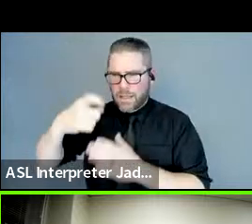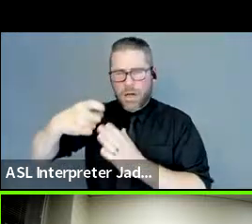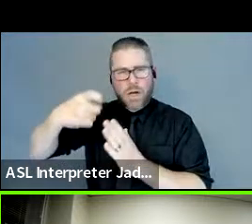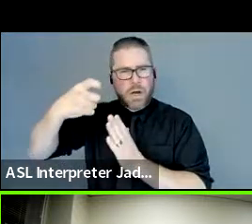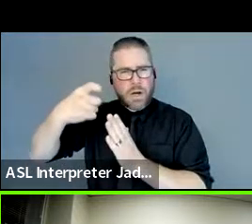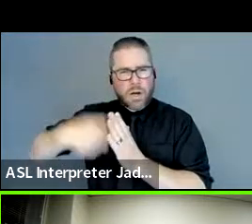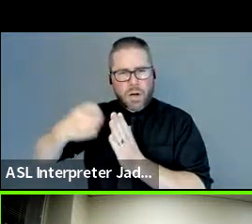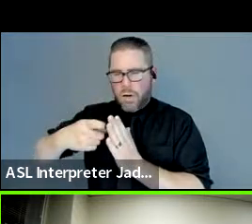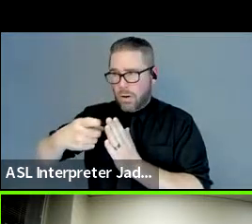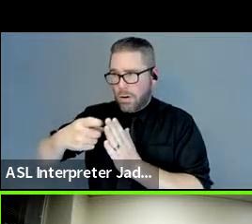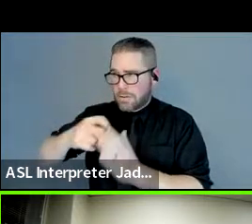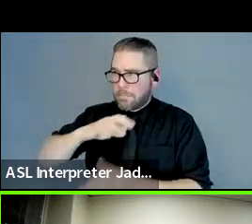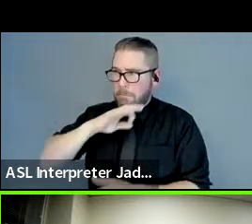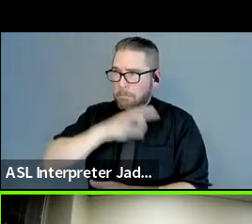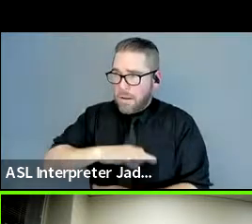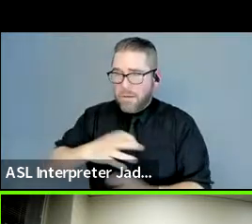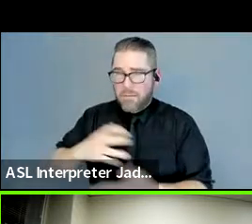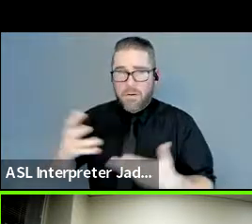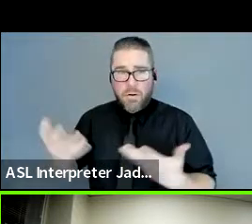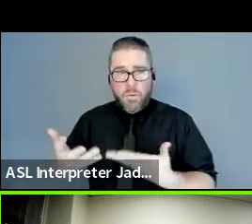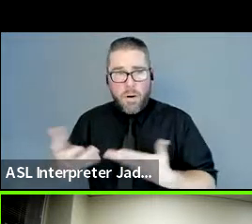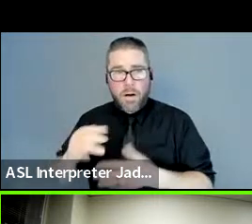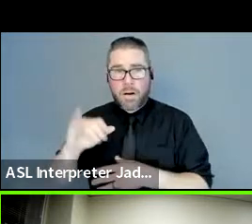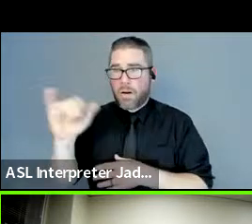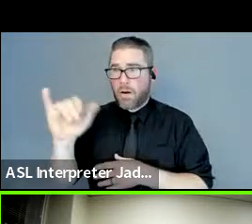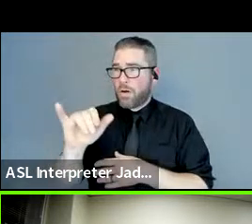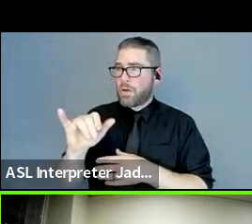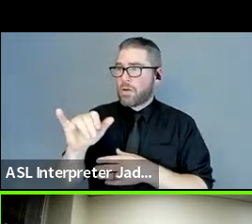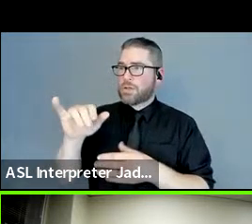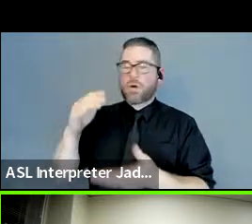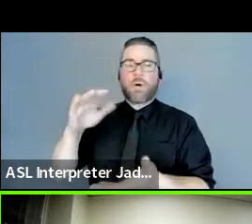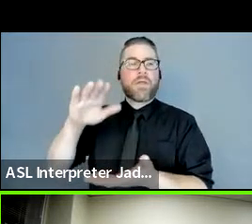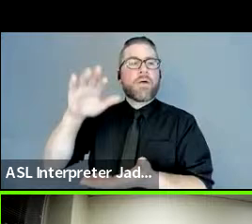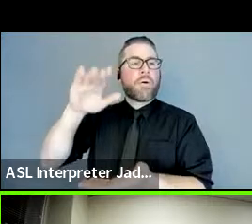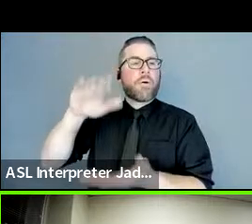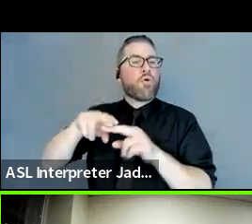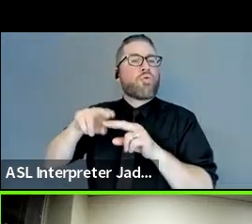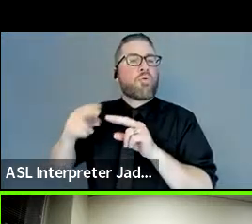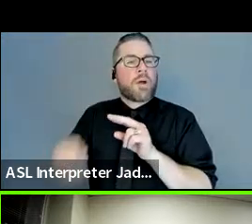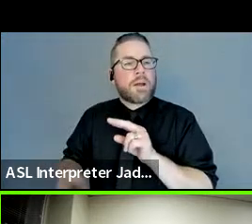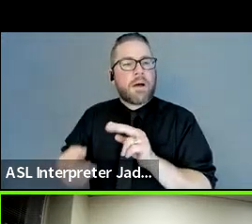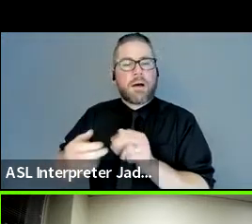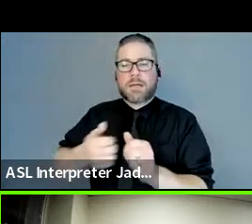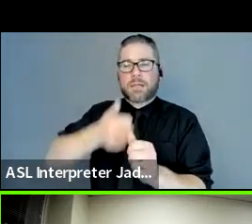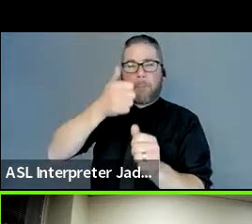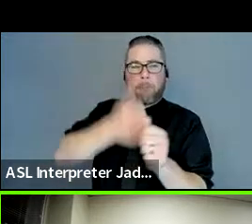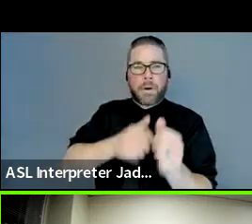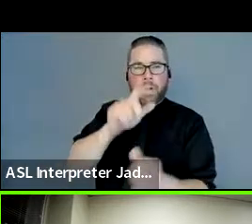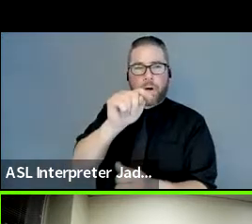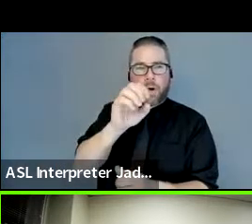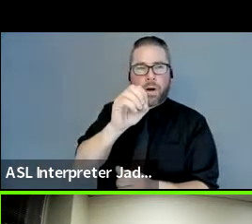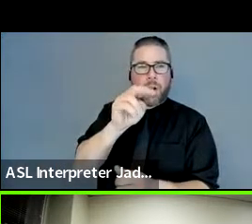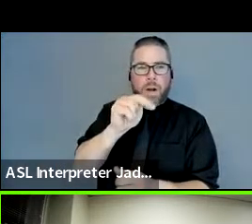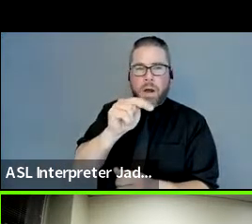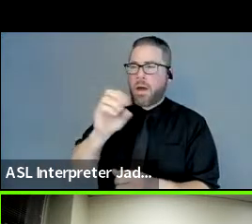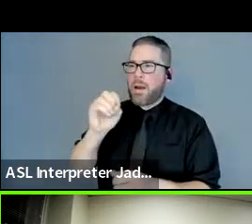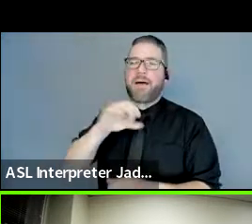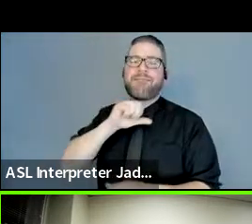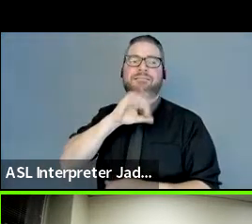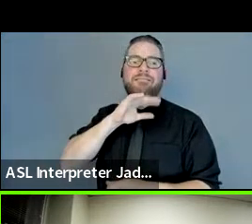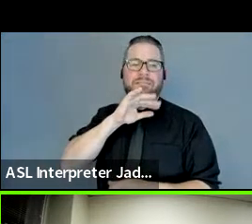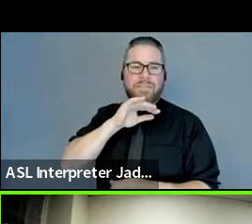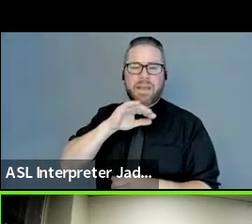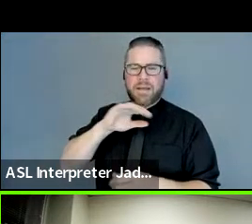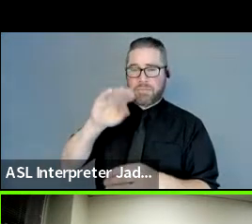the reduction per metric ton in the criterion pollutants. So I think it would help me a little bit just to understand